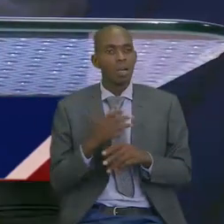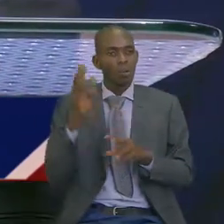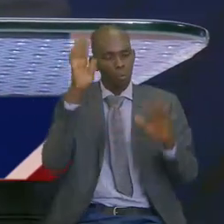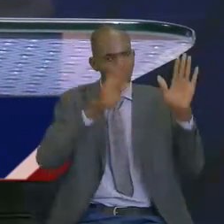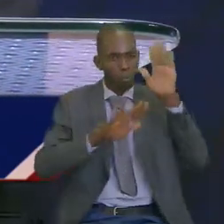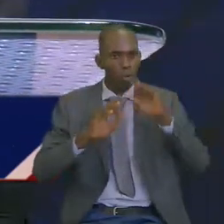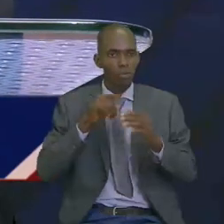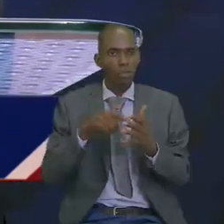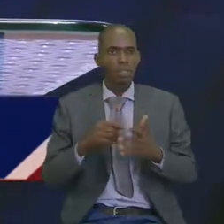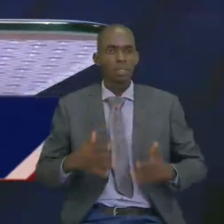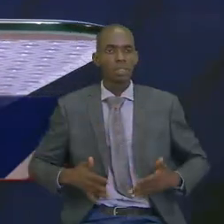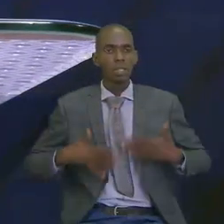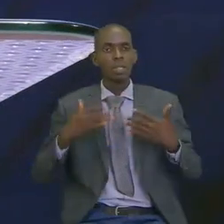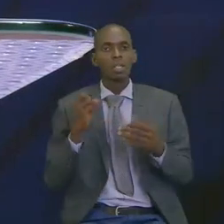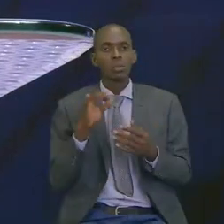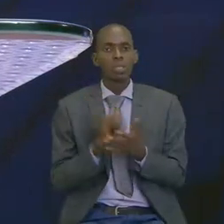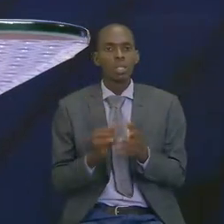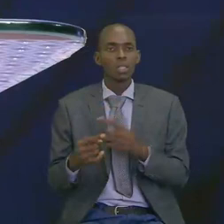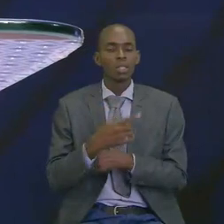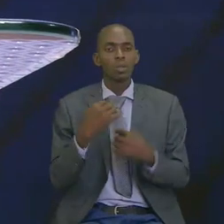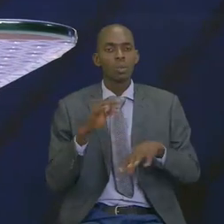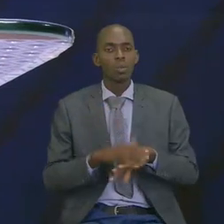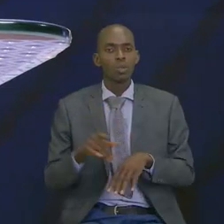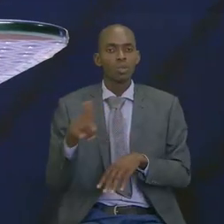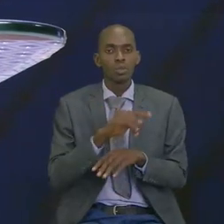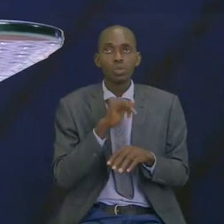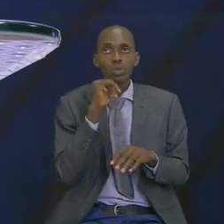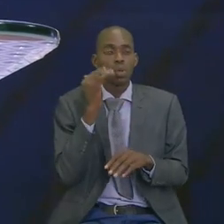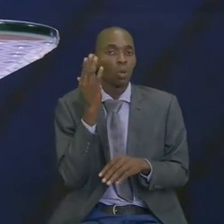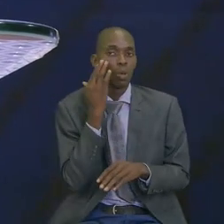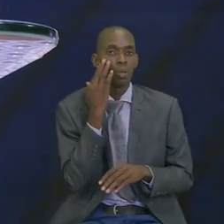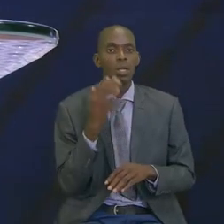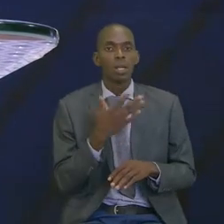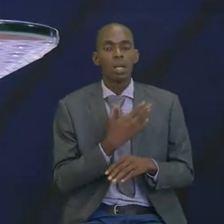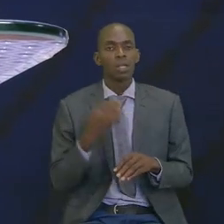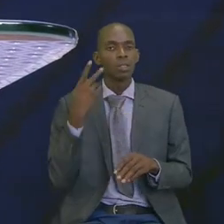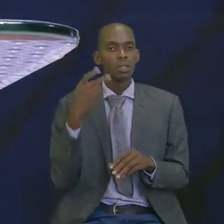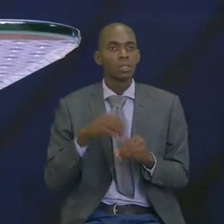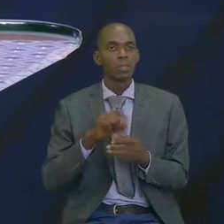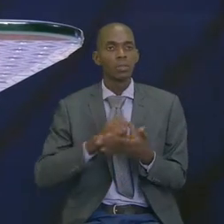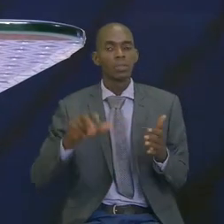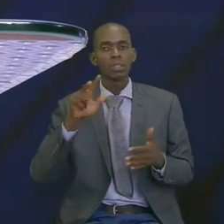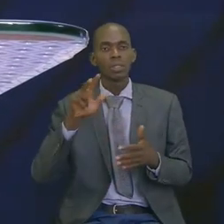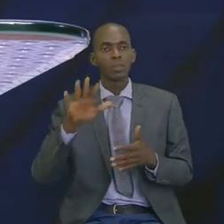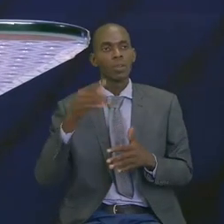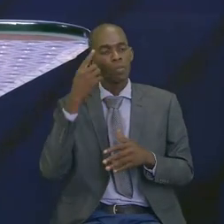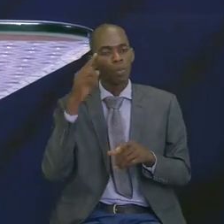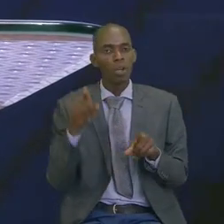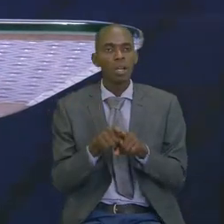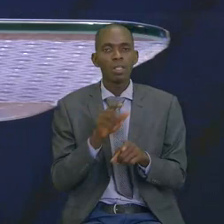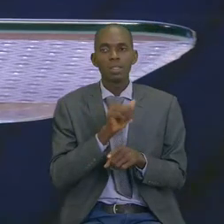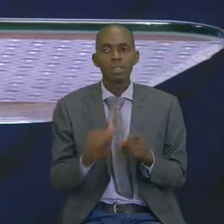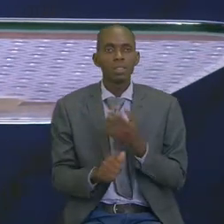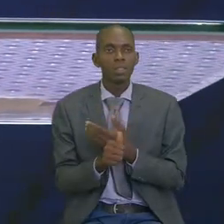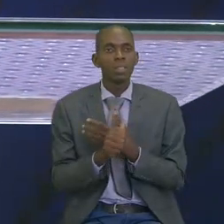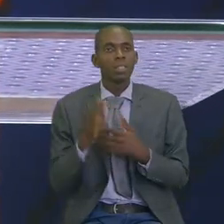come upon you unawares. And then he tells us in verse 35, it says, for as a snare shall